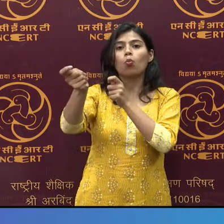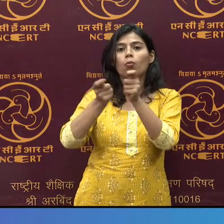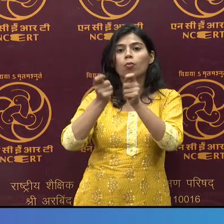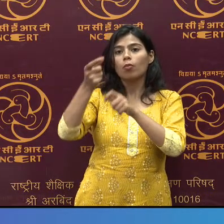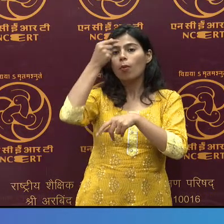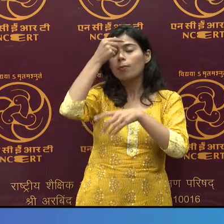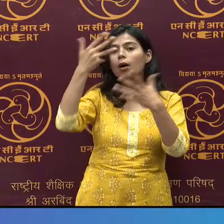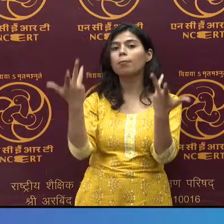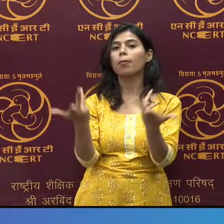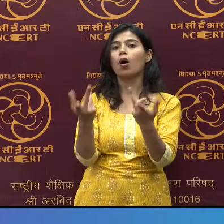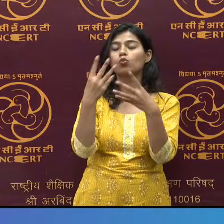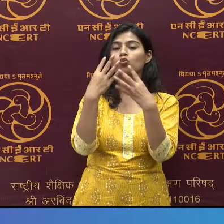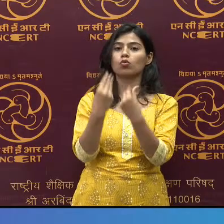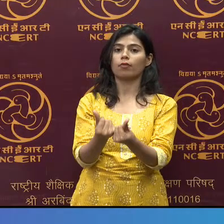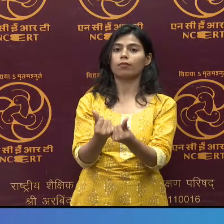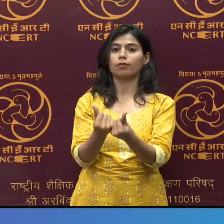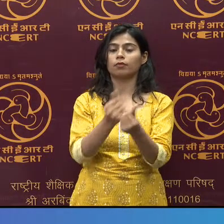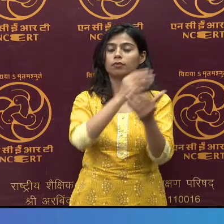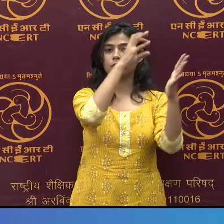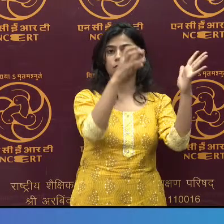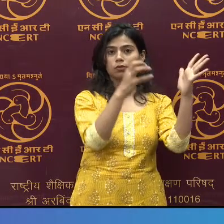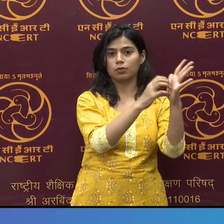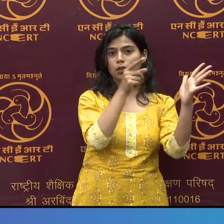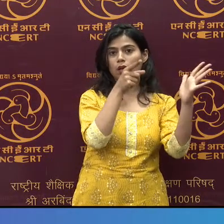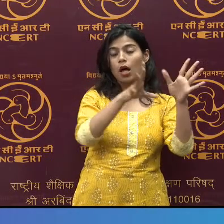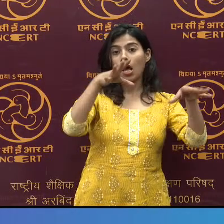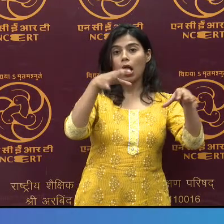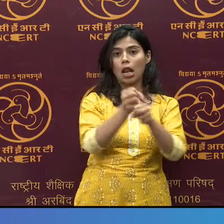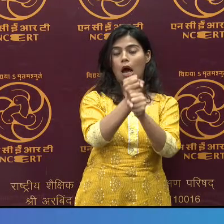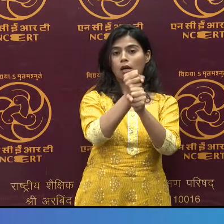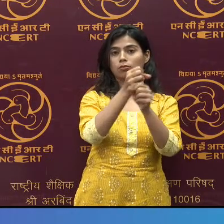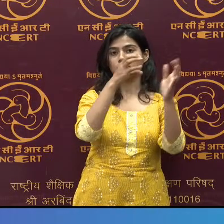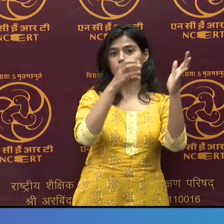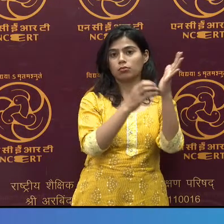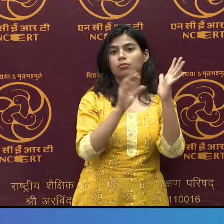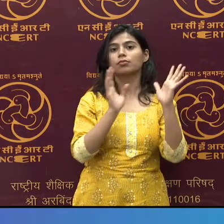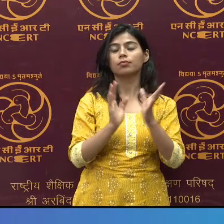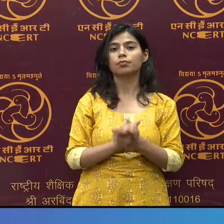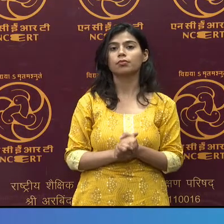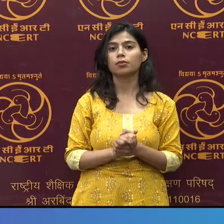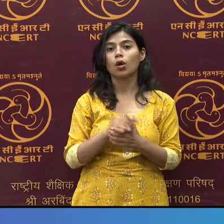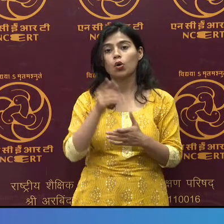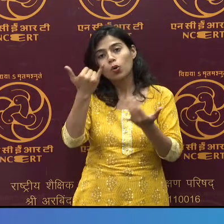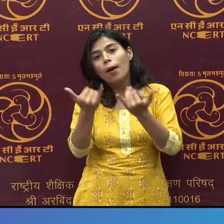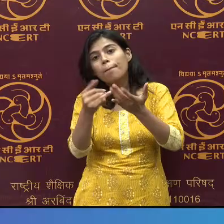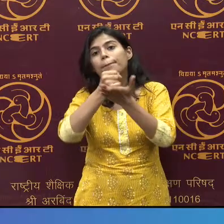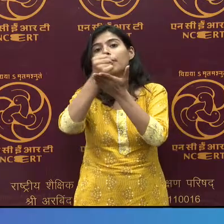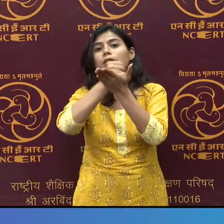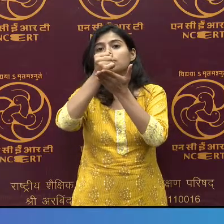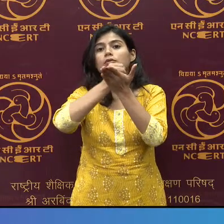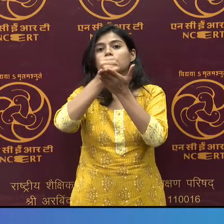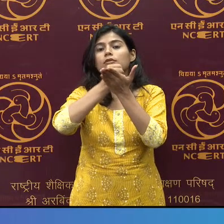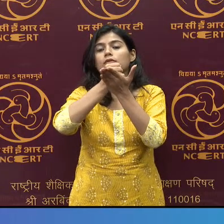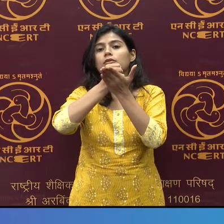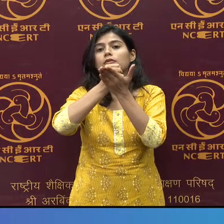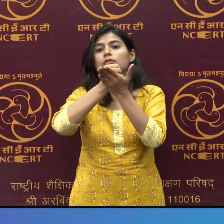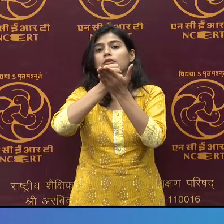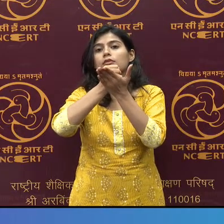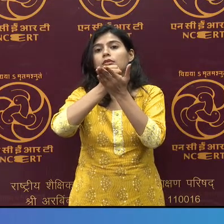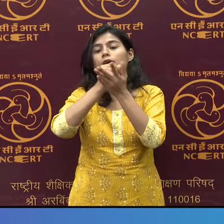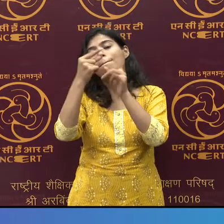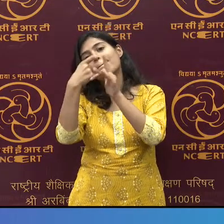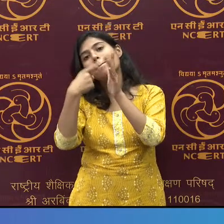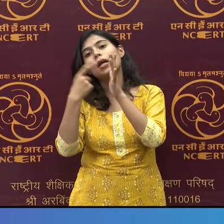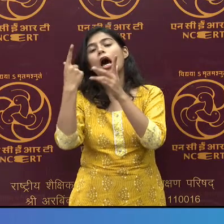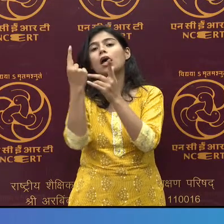issue. So, that you can mention in the conclusion. And now, let us do a practice. The prices of the essential